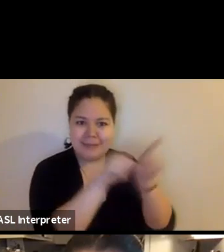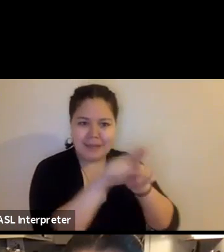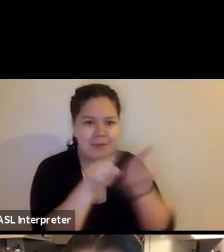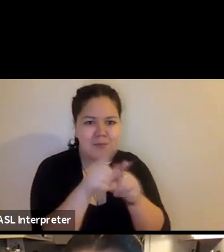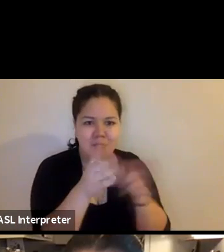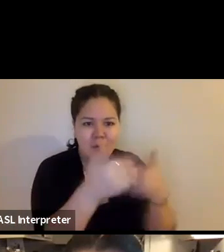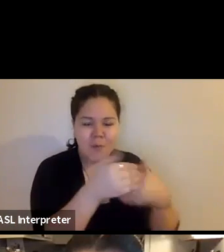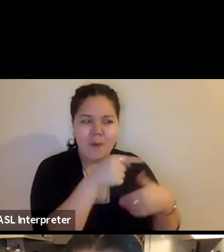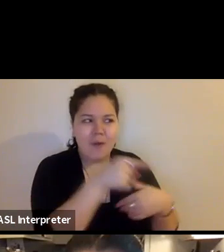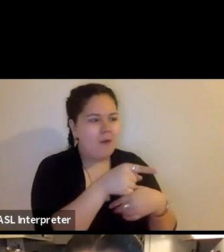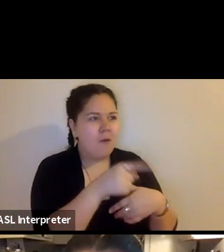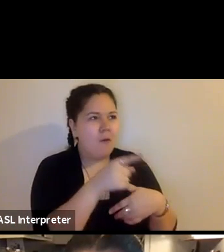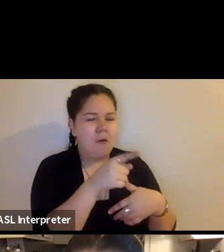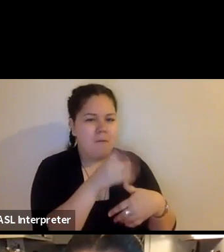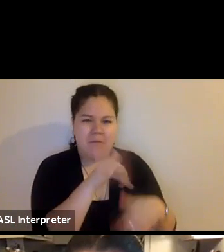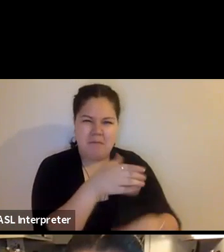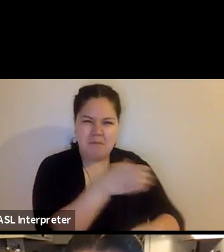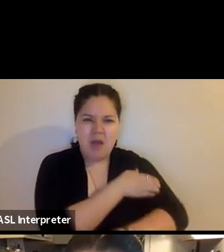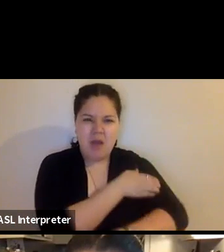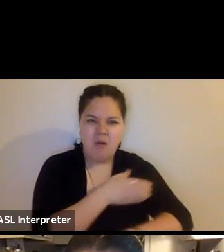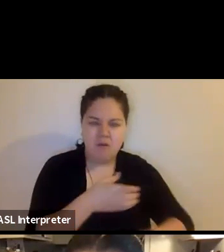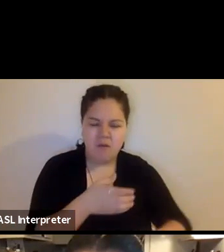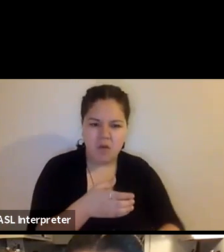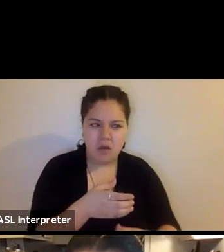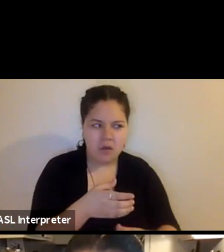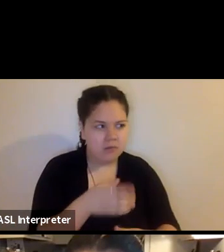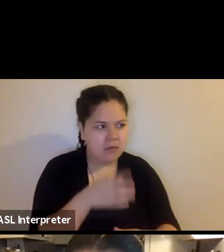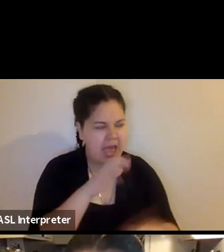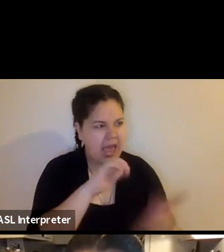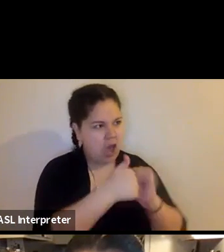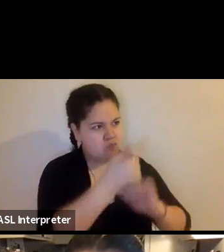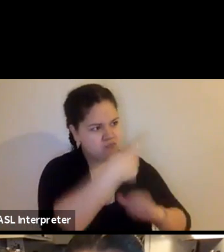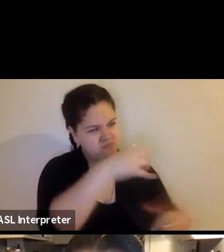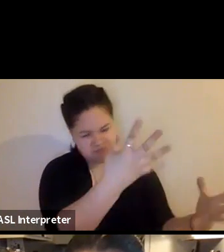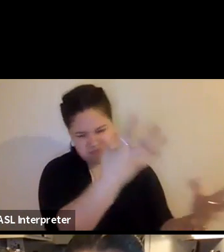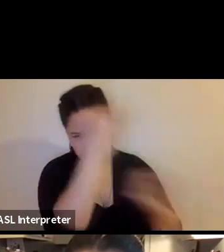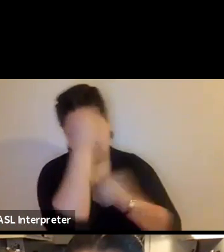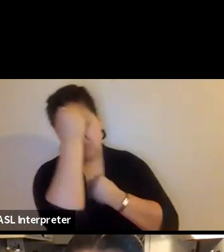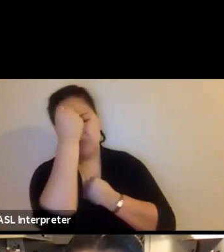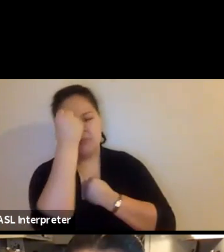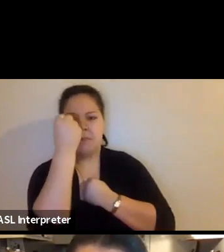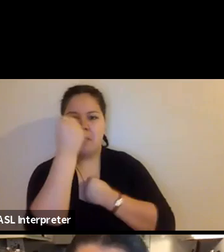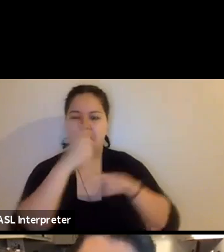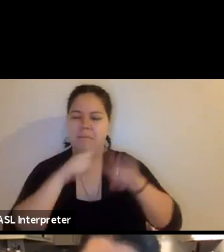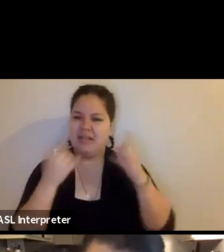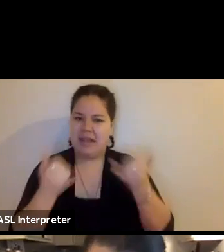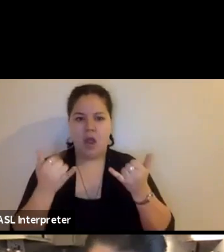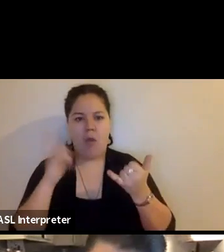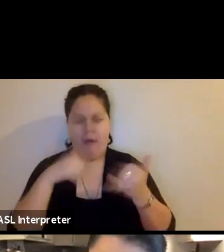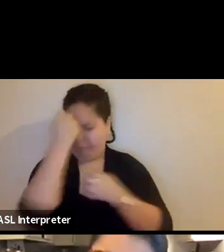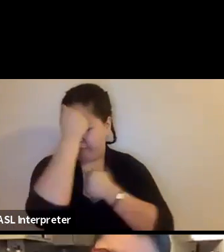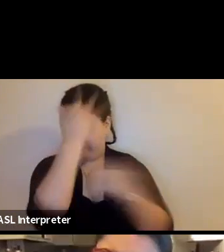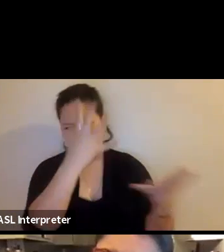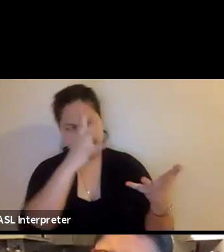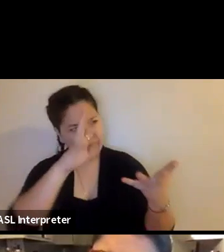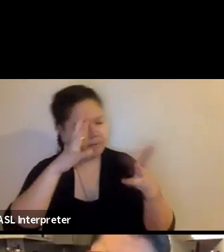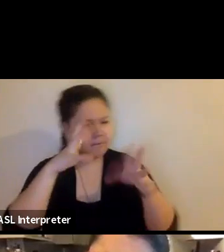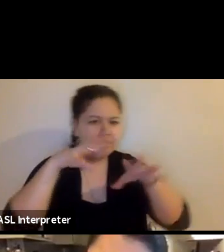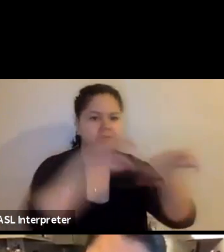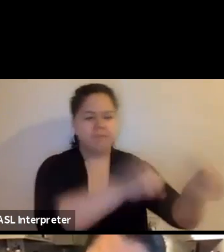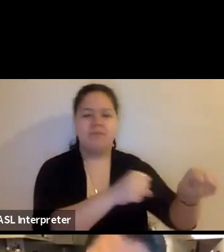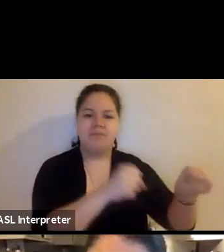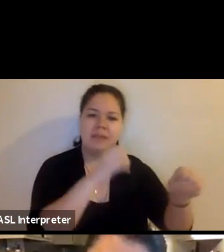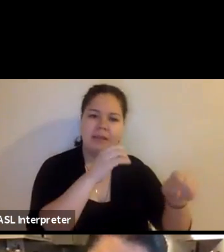if there is not something also deeply empowering about going in and doing this